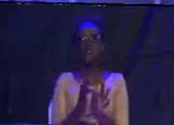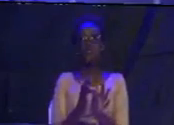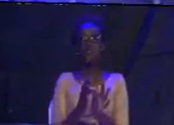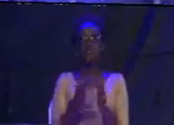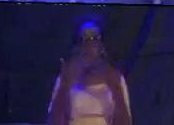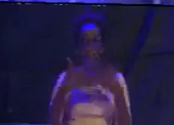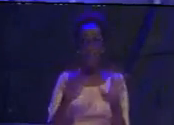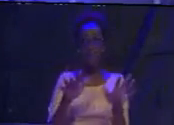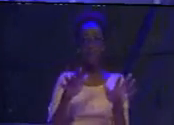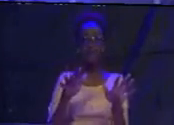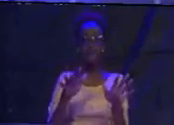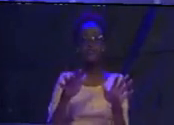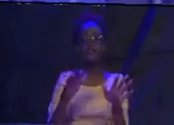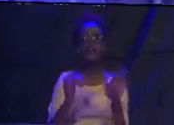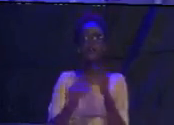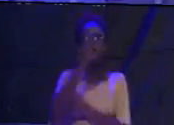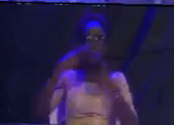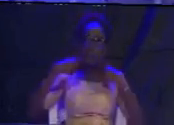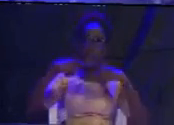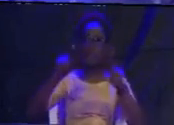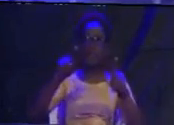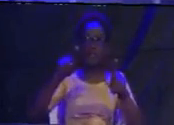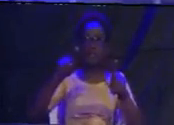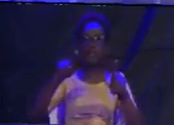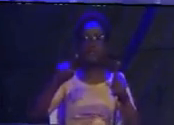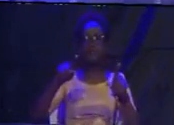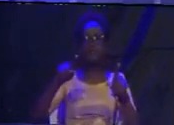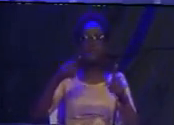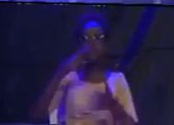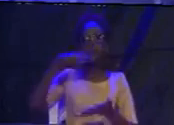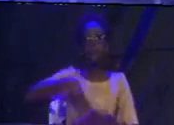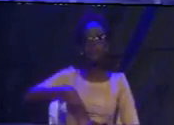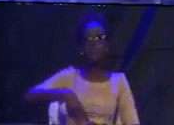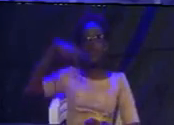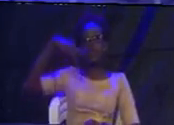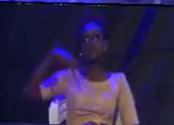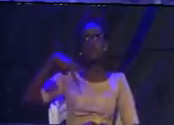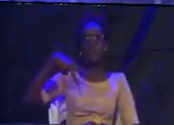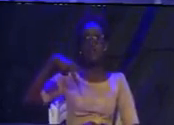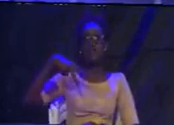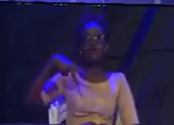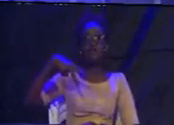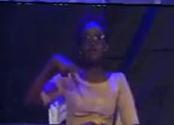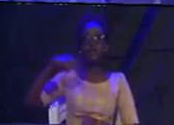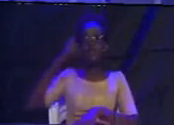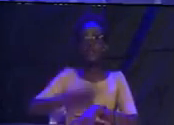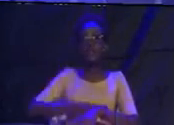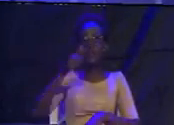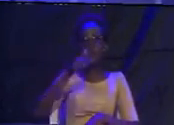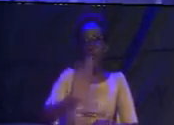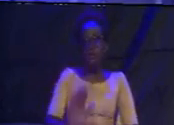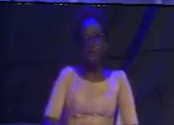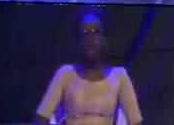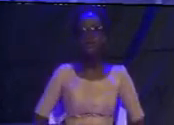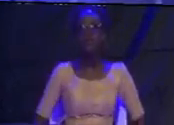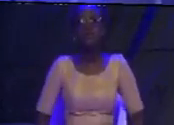Jesus. And then God is telling us, arise, get up. Your time